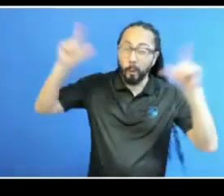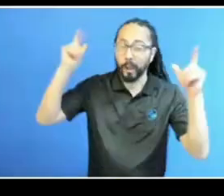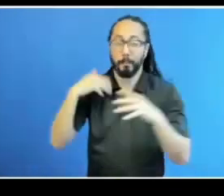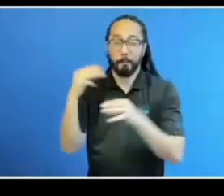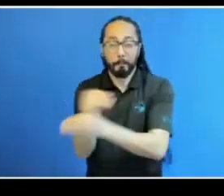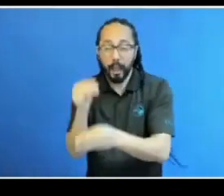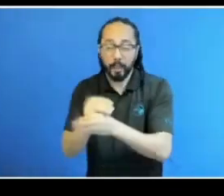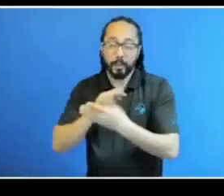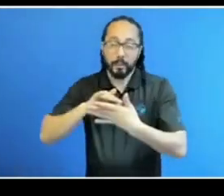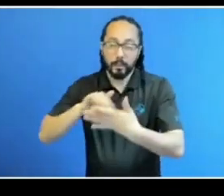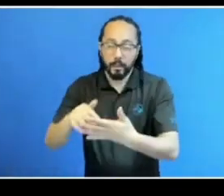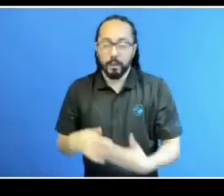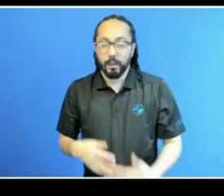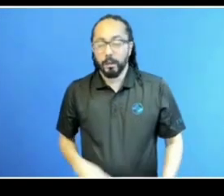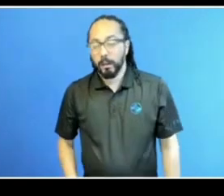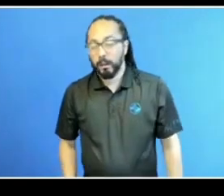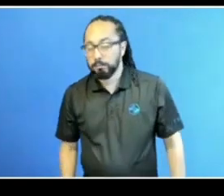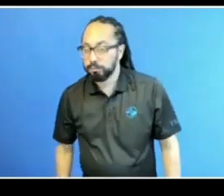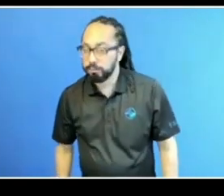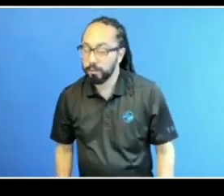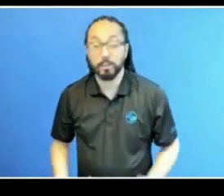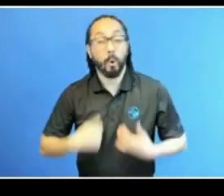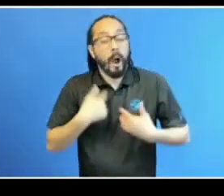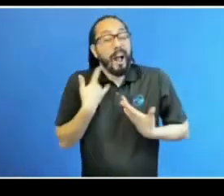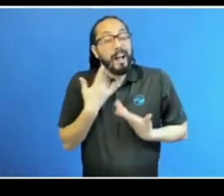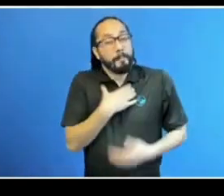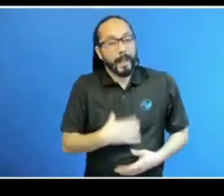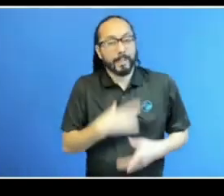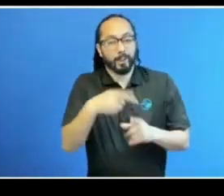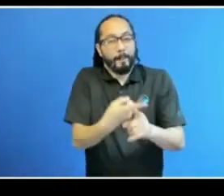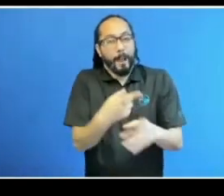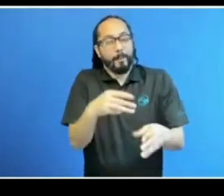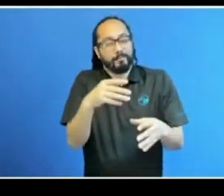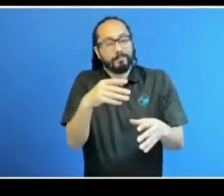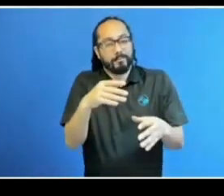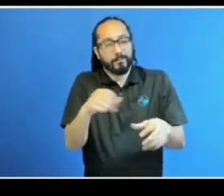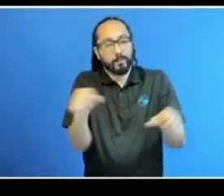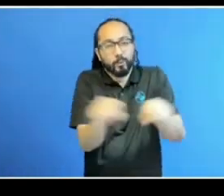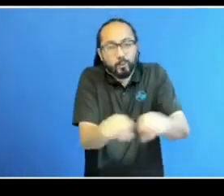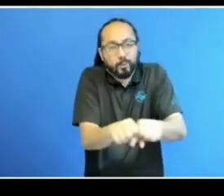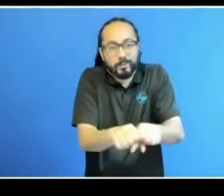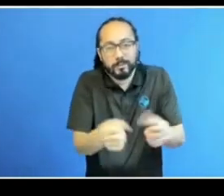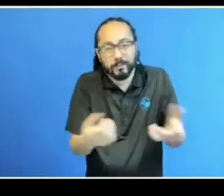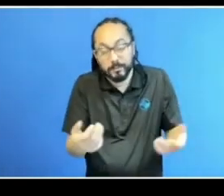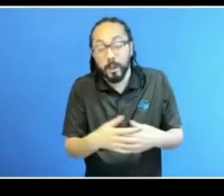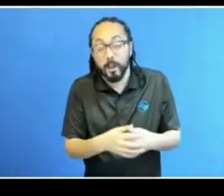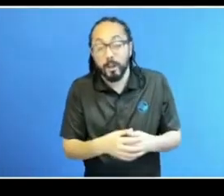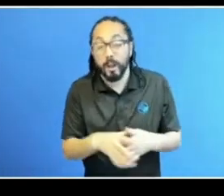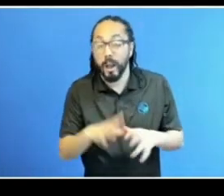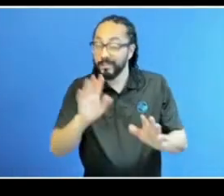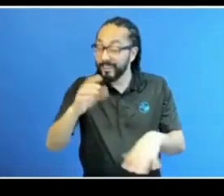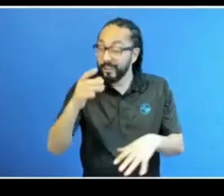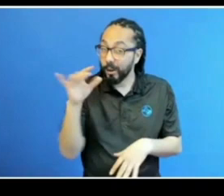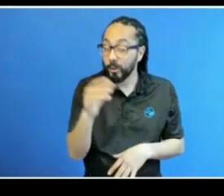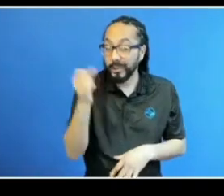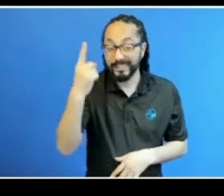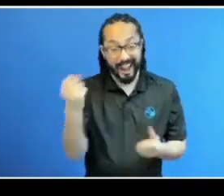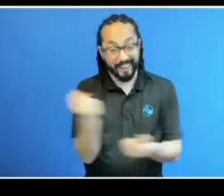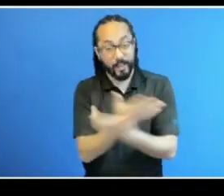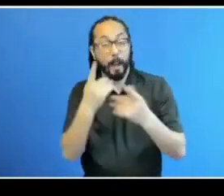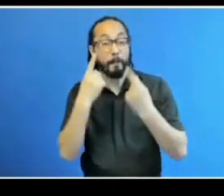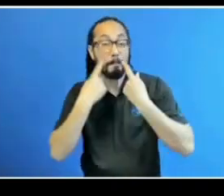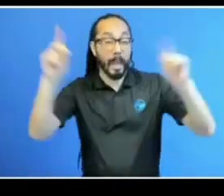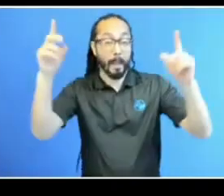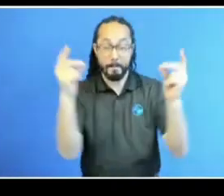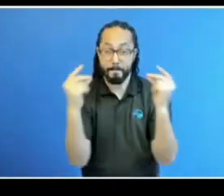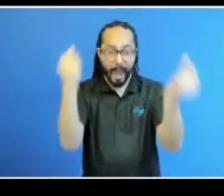what you're passionate about and just set small goals. And everything in life takes time. You're not gonna achieve what you want to achieve in the first year. The first